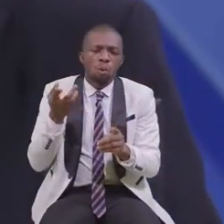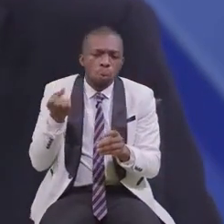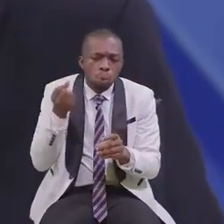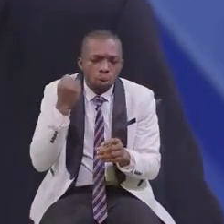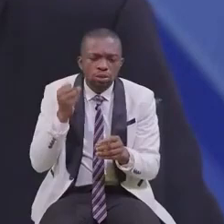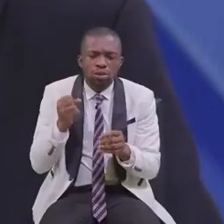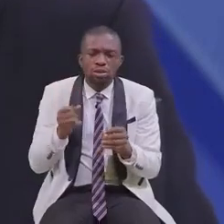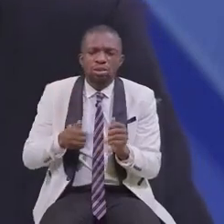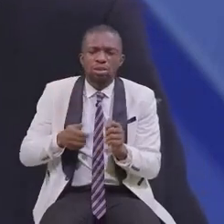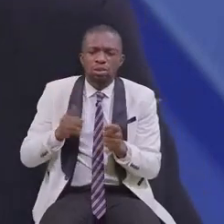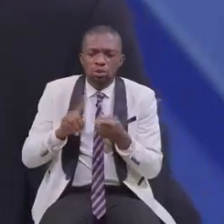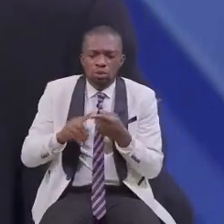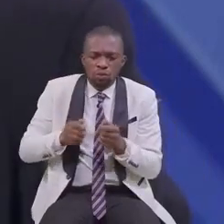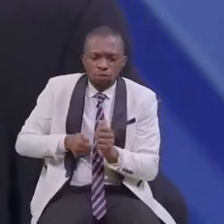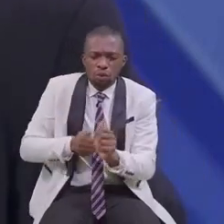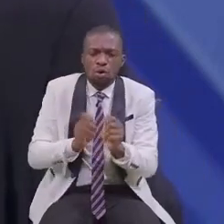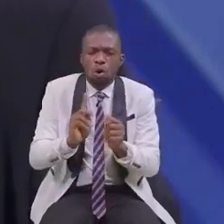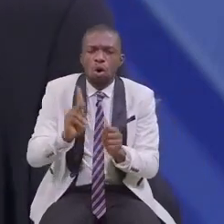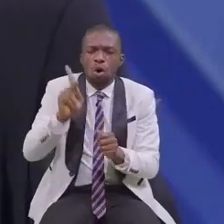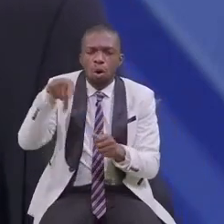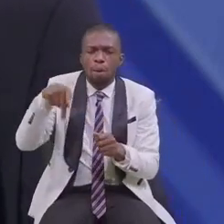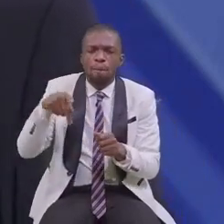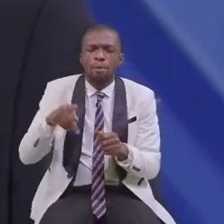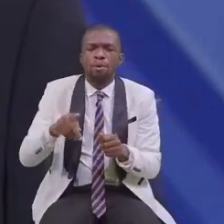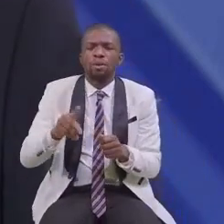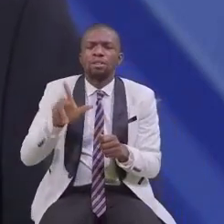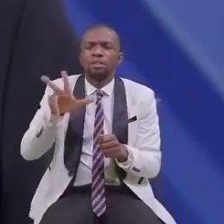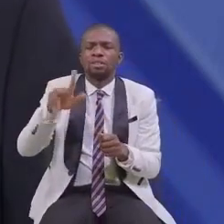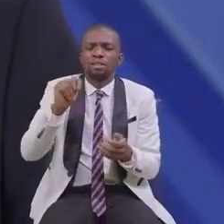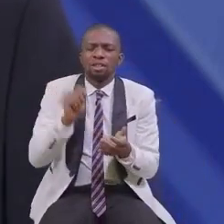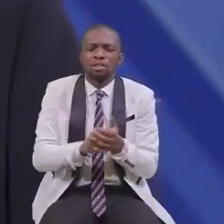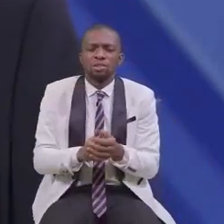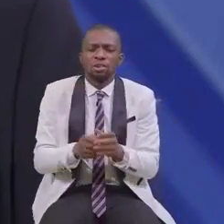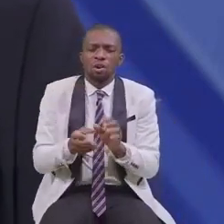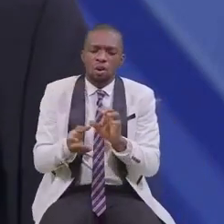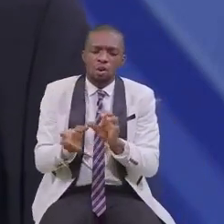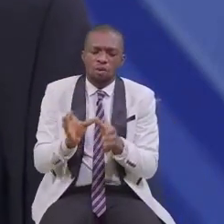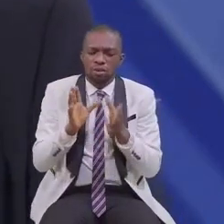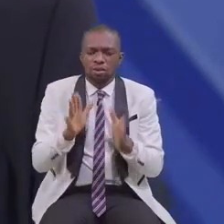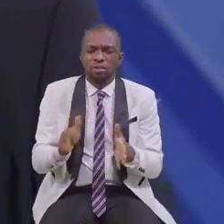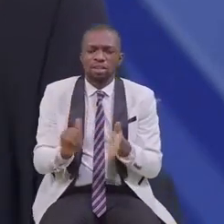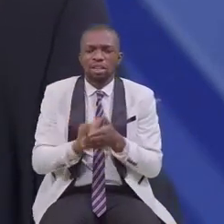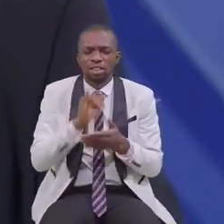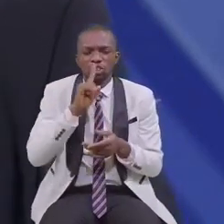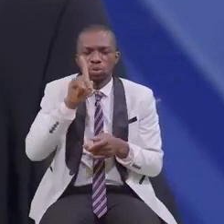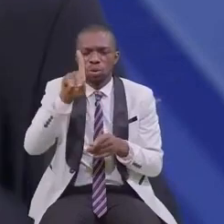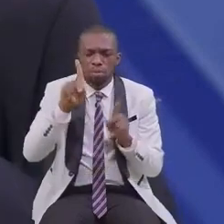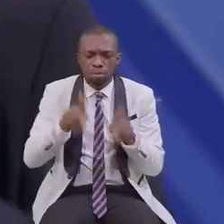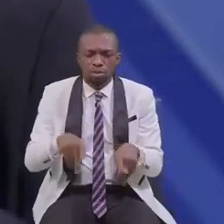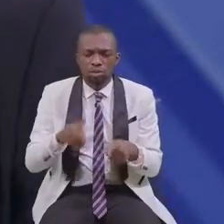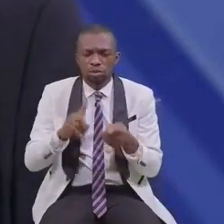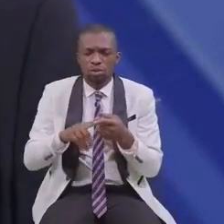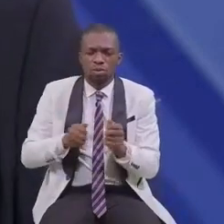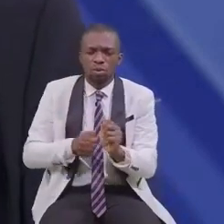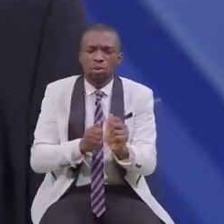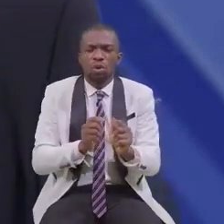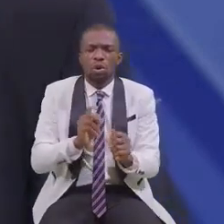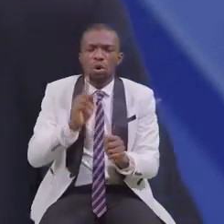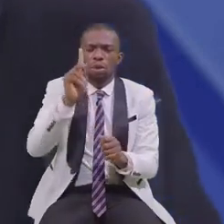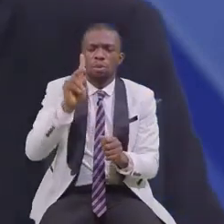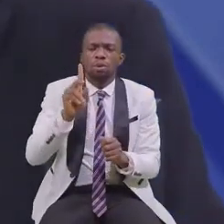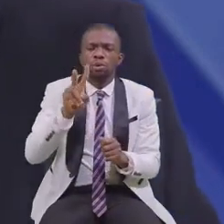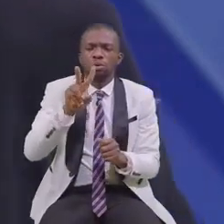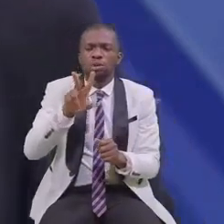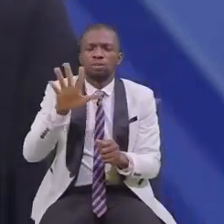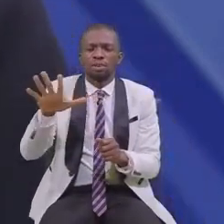person following 25 souls. Let's pray at this time that the Lord will help us